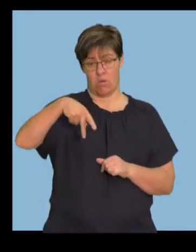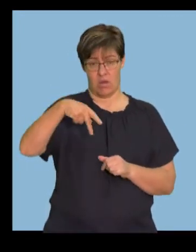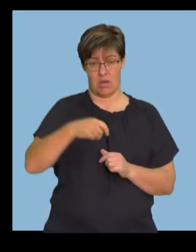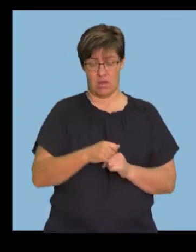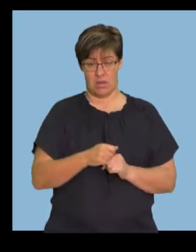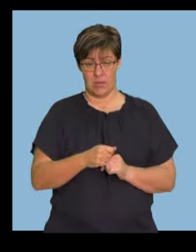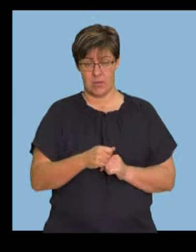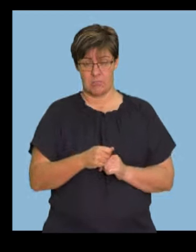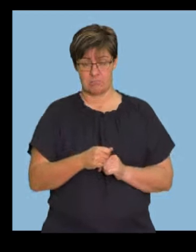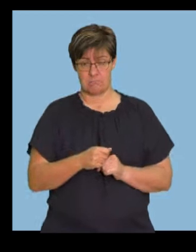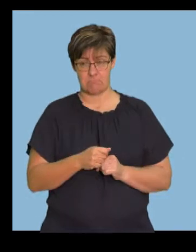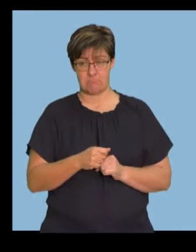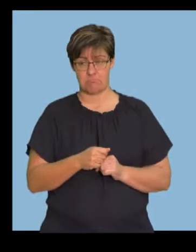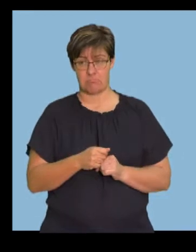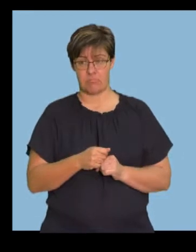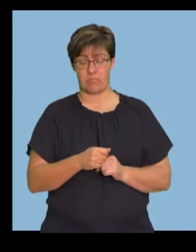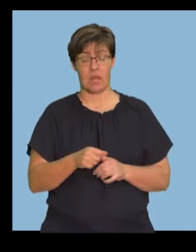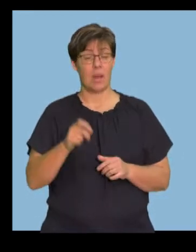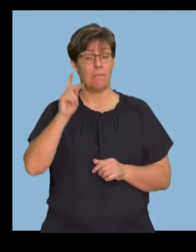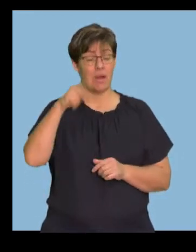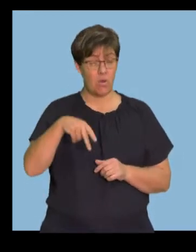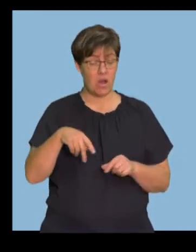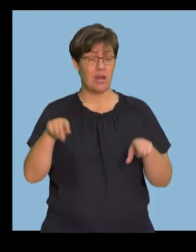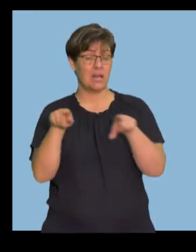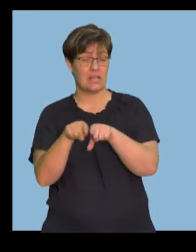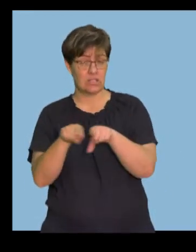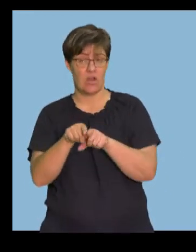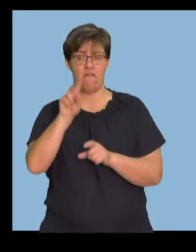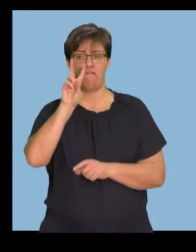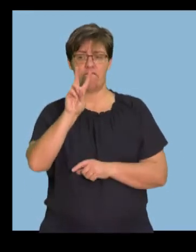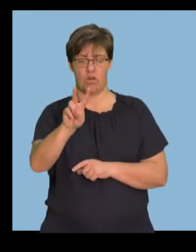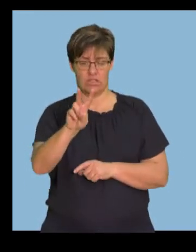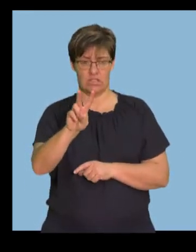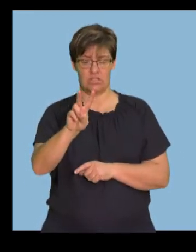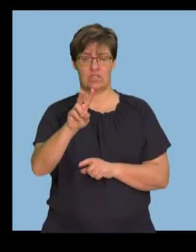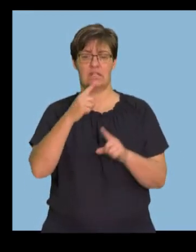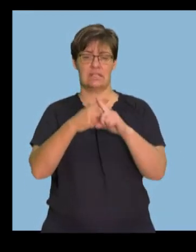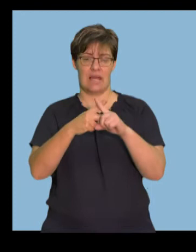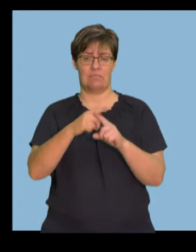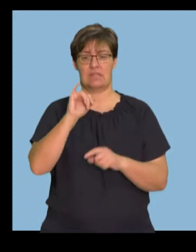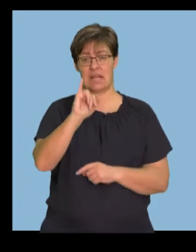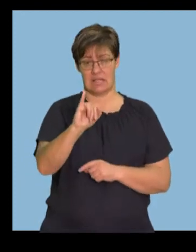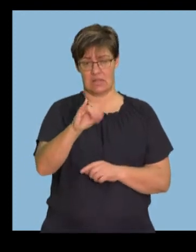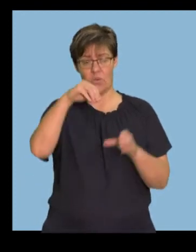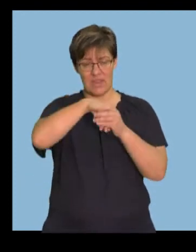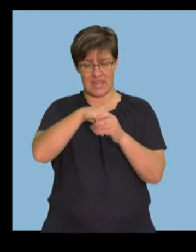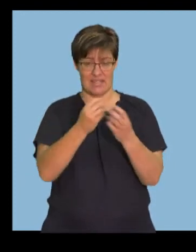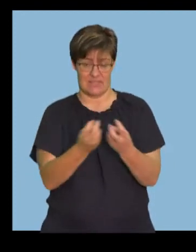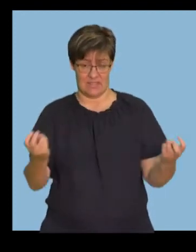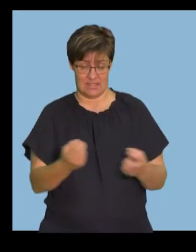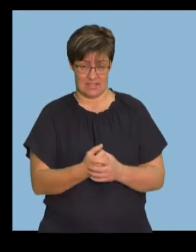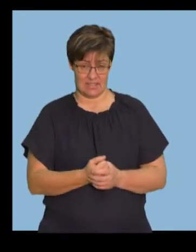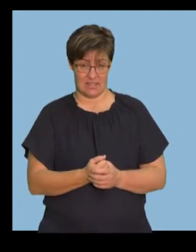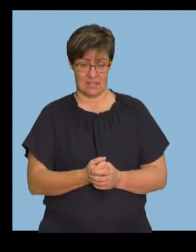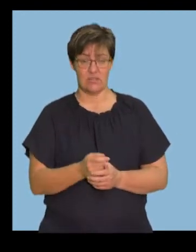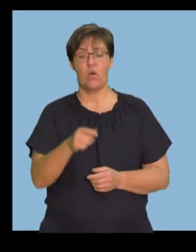okay, we know that power is the product of voltage and current in a device, because